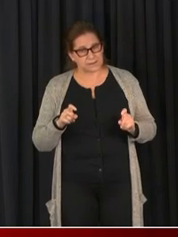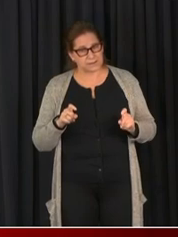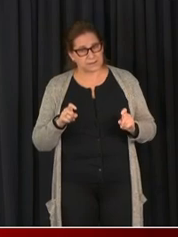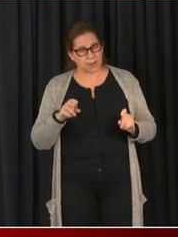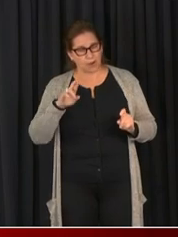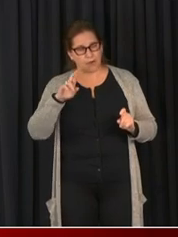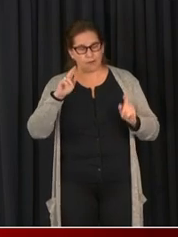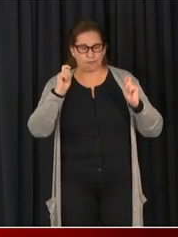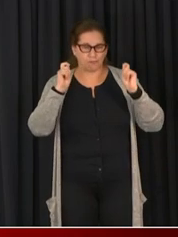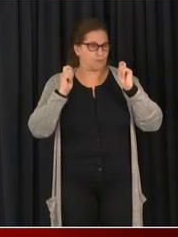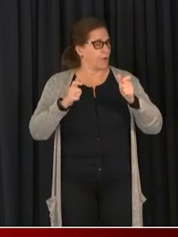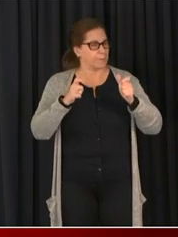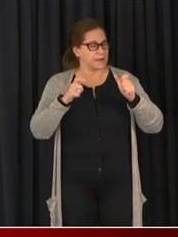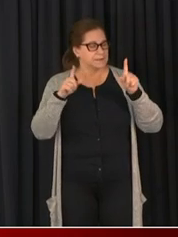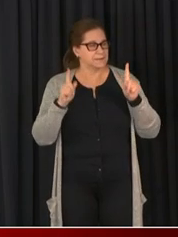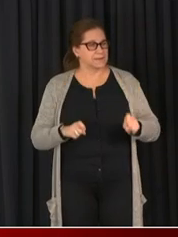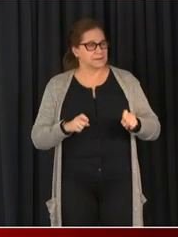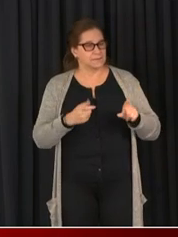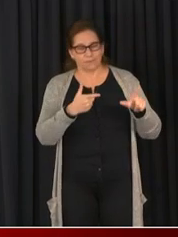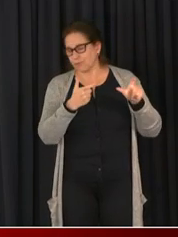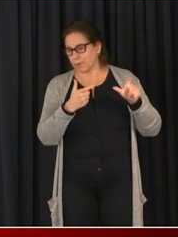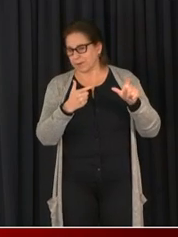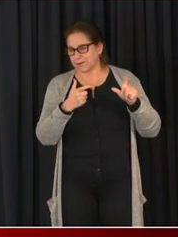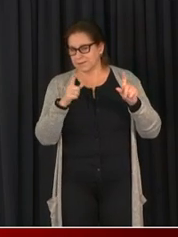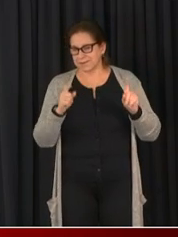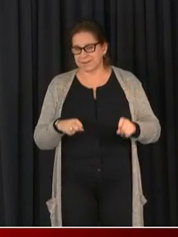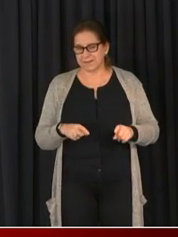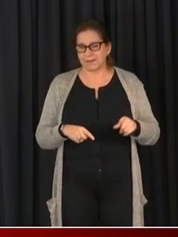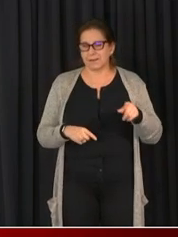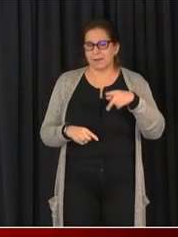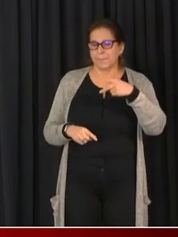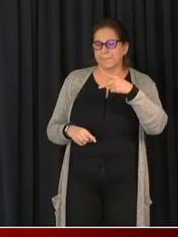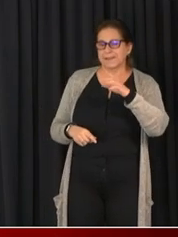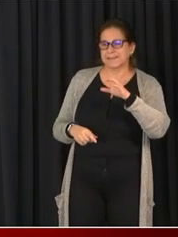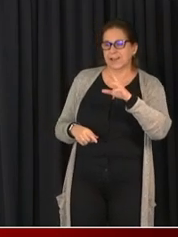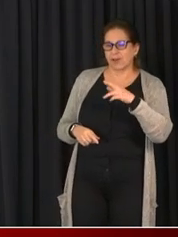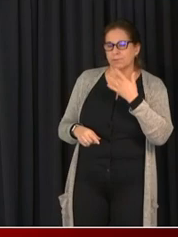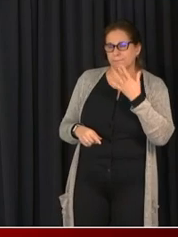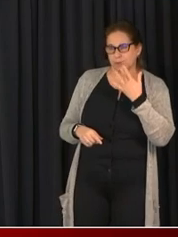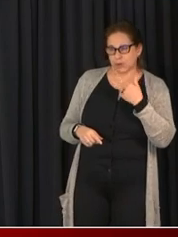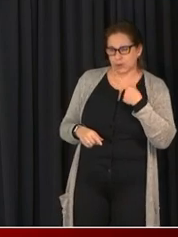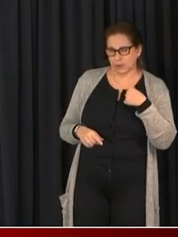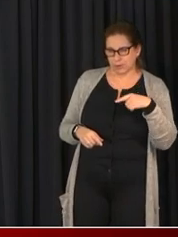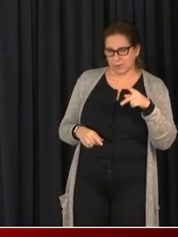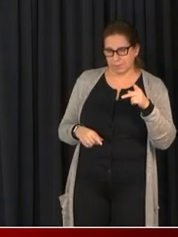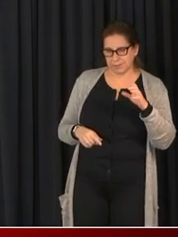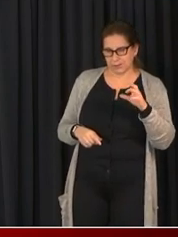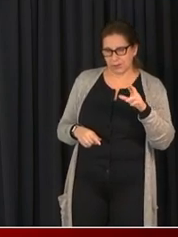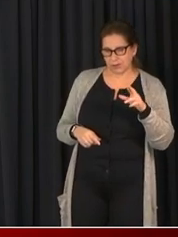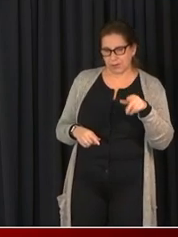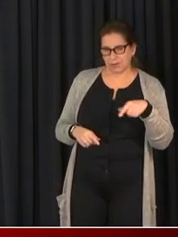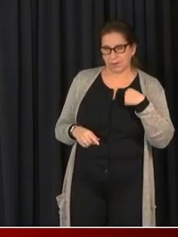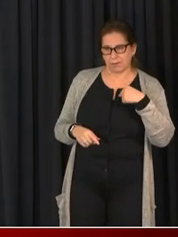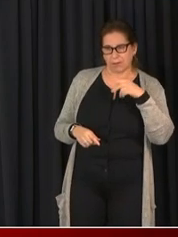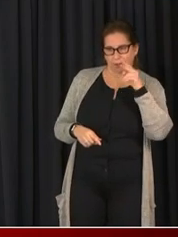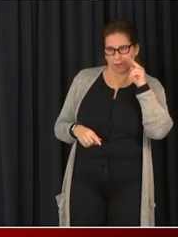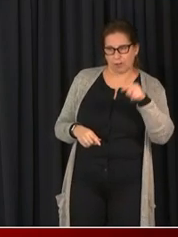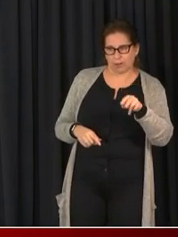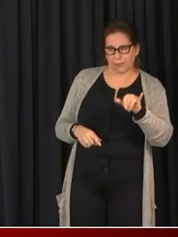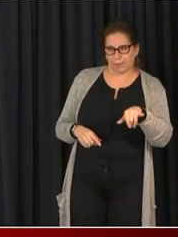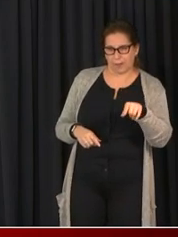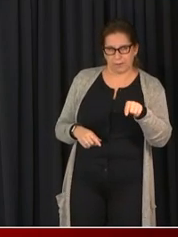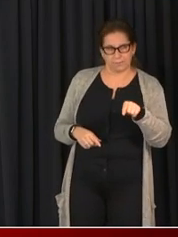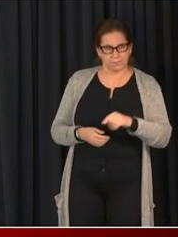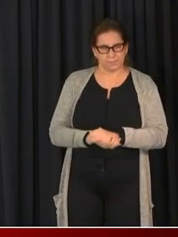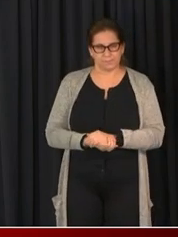well? So the PCR test is the preferred negative test result that we will be looking for to be